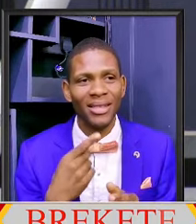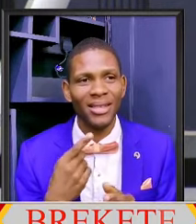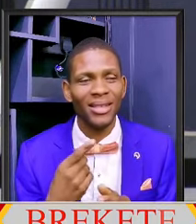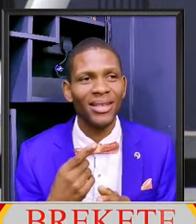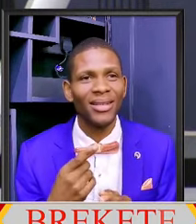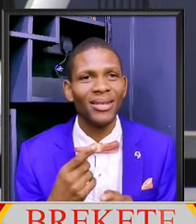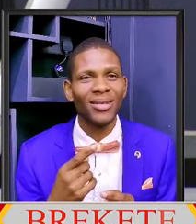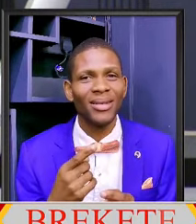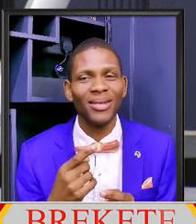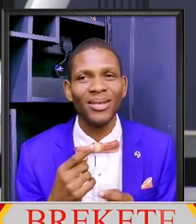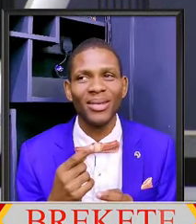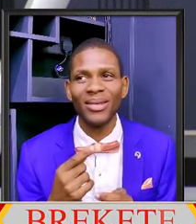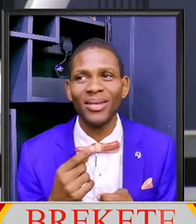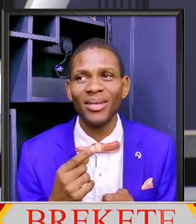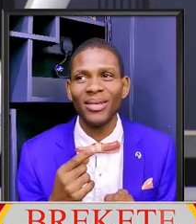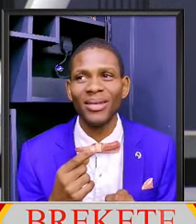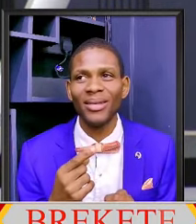Freddy.